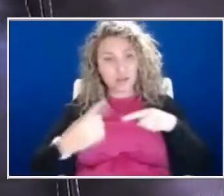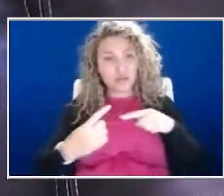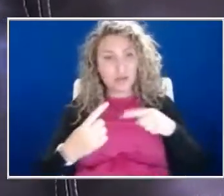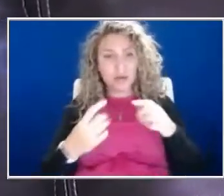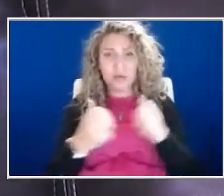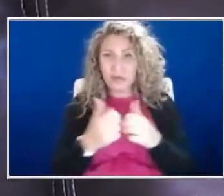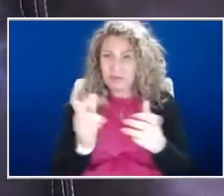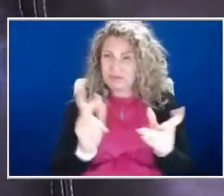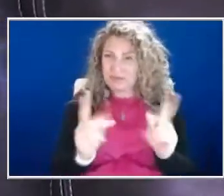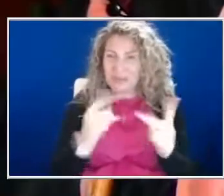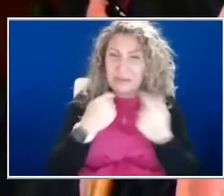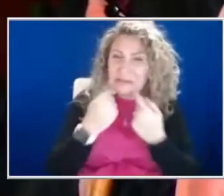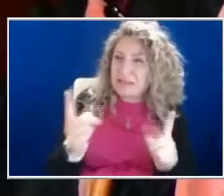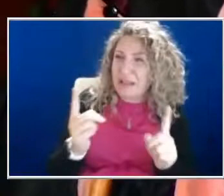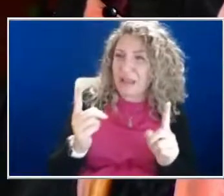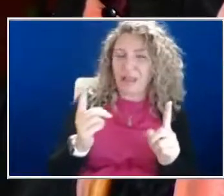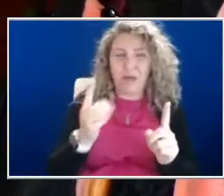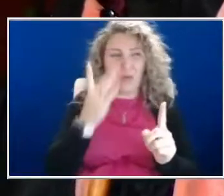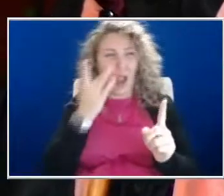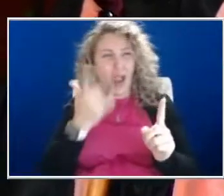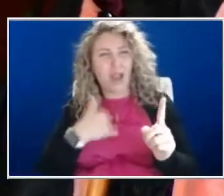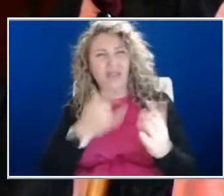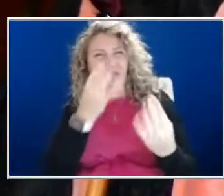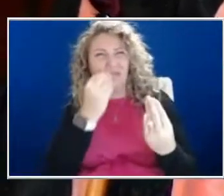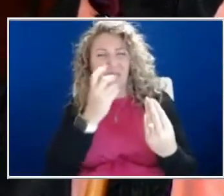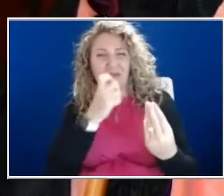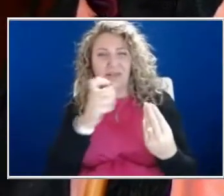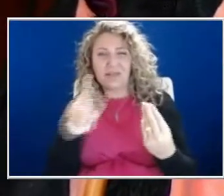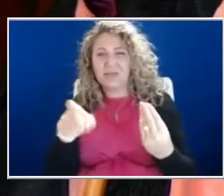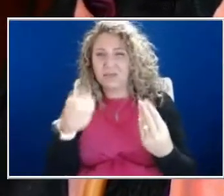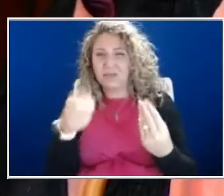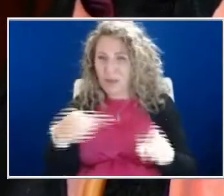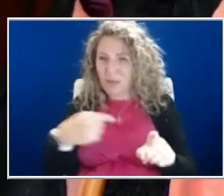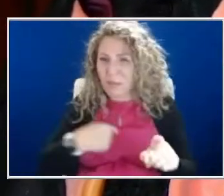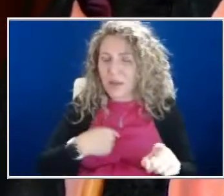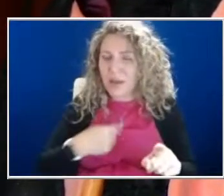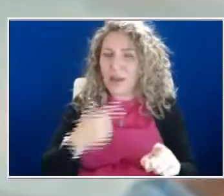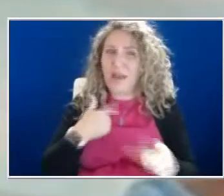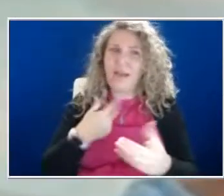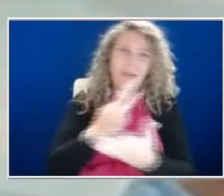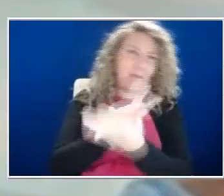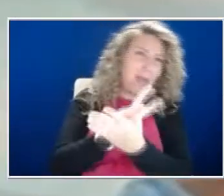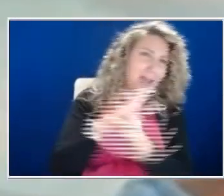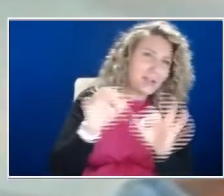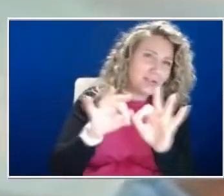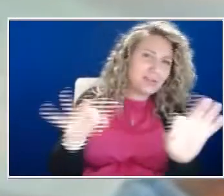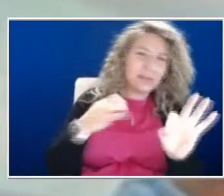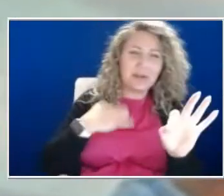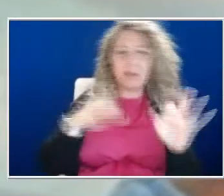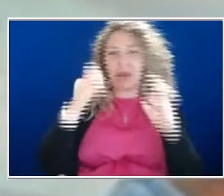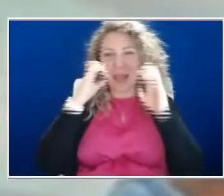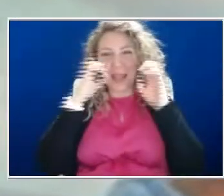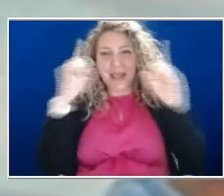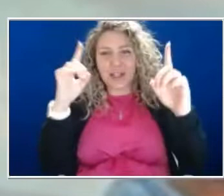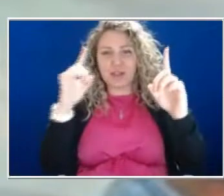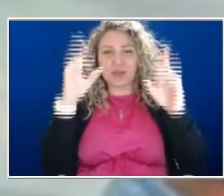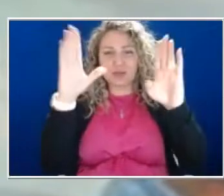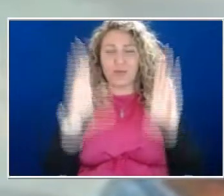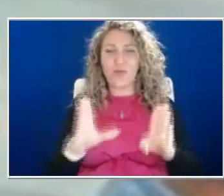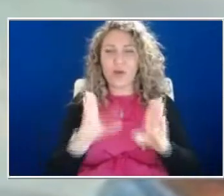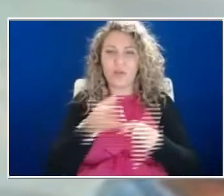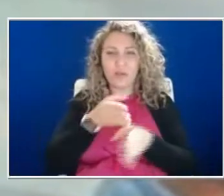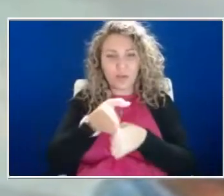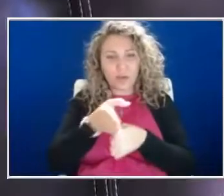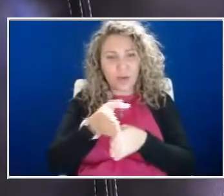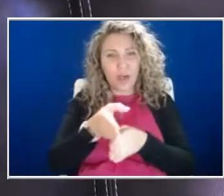not supposed to happen to me. You know, I have a master's degree, I'm educated, I have this great career, you know, I'm going places